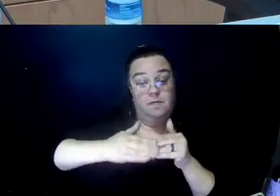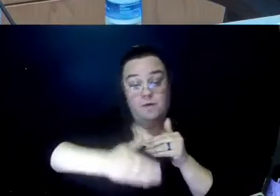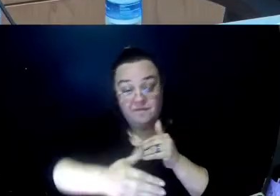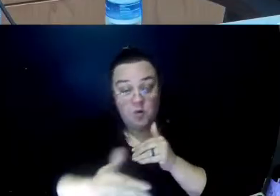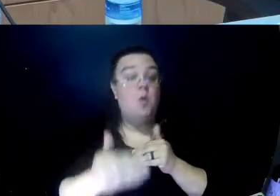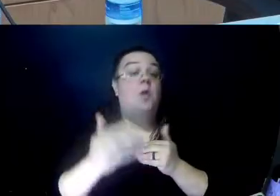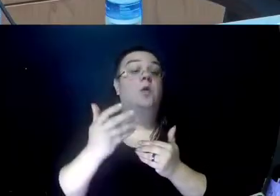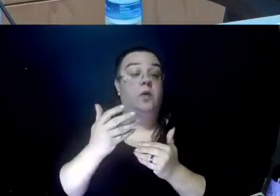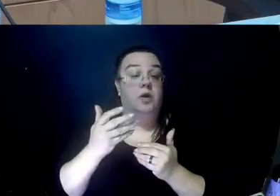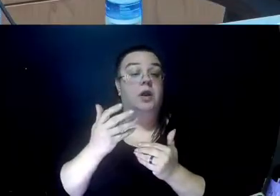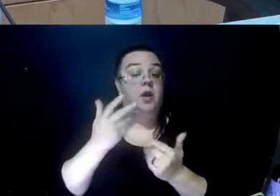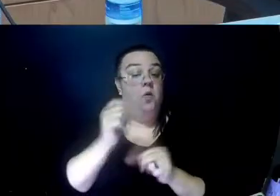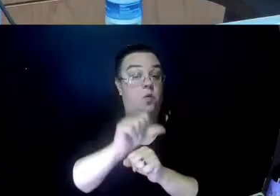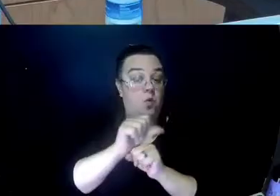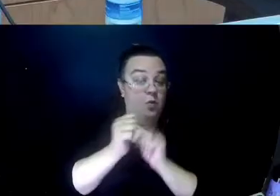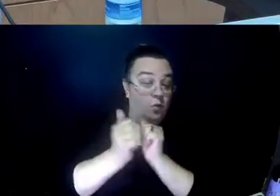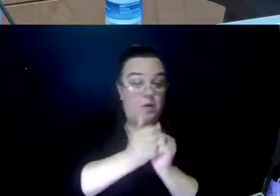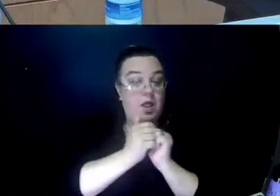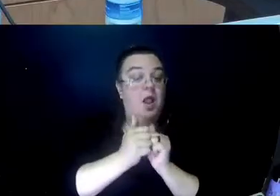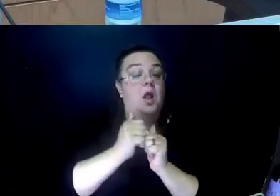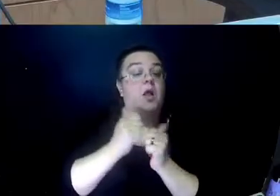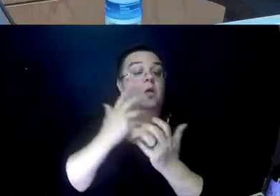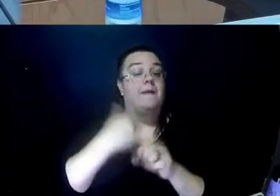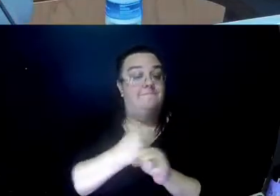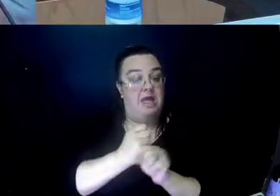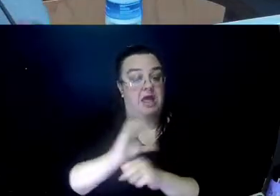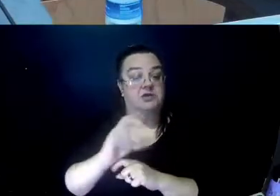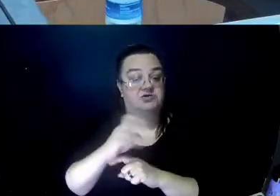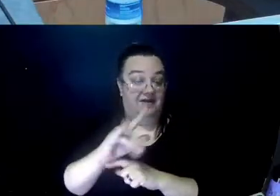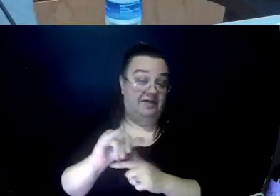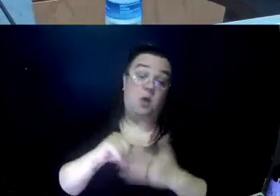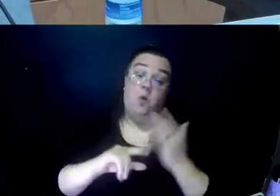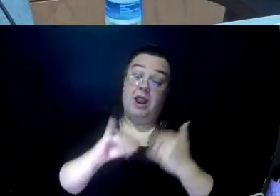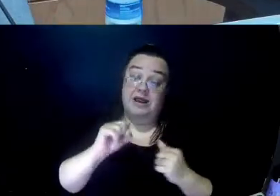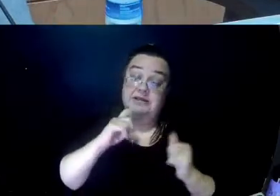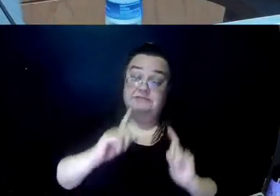and working together to make Cheverly what it is. I yield back.